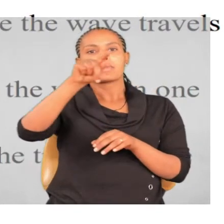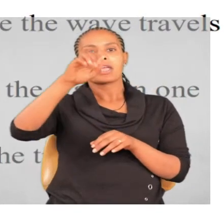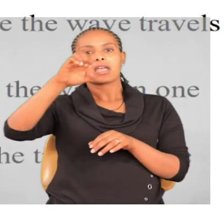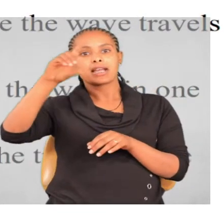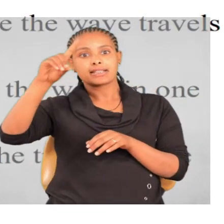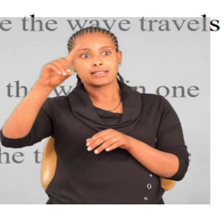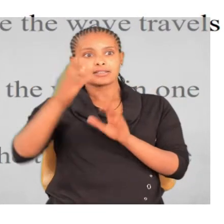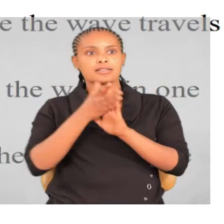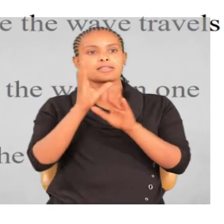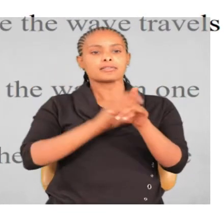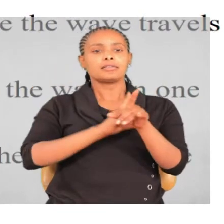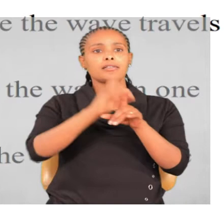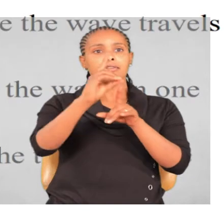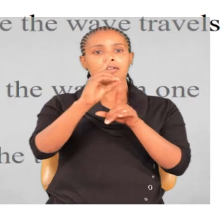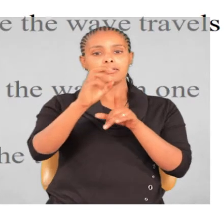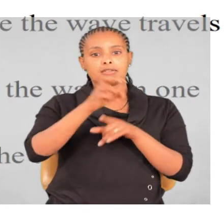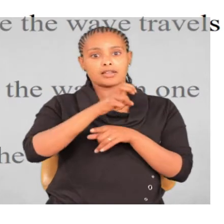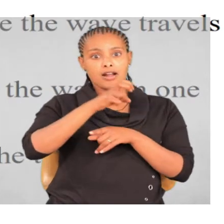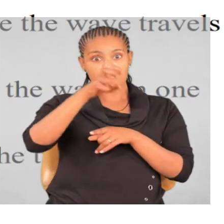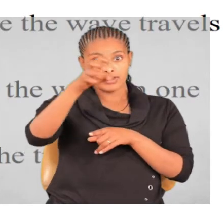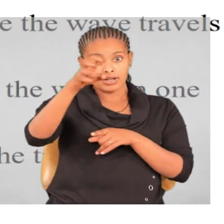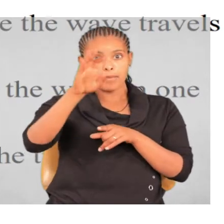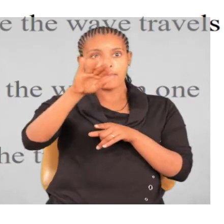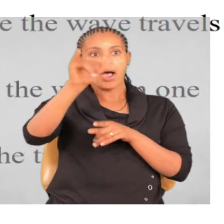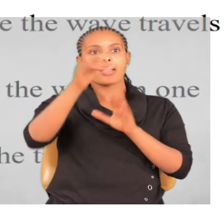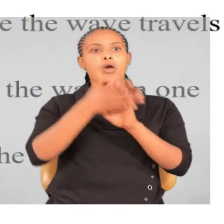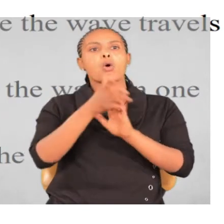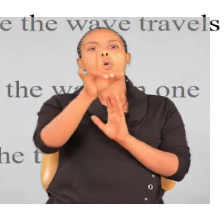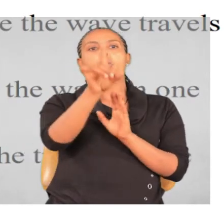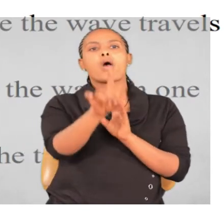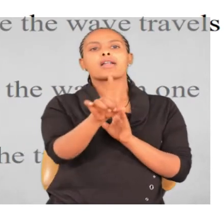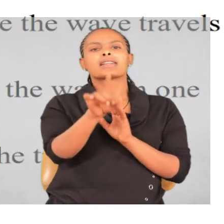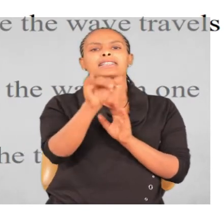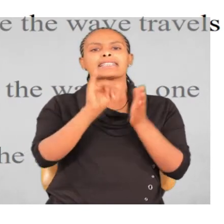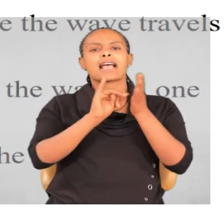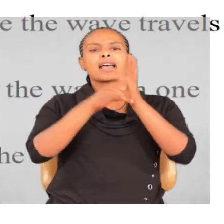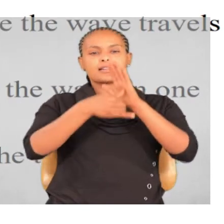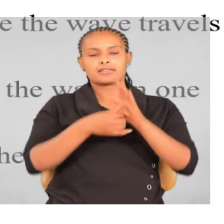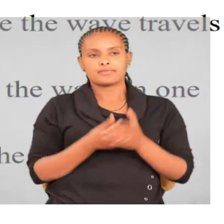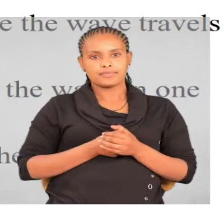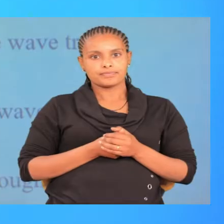is the distance traveled by the wave in 1 second.